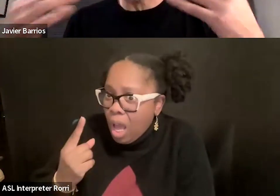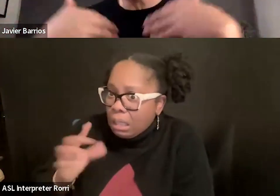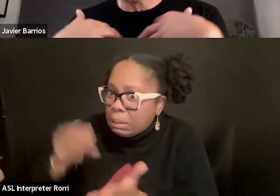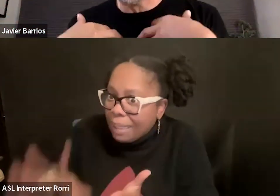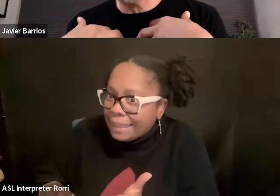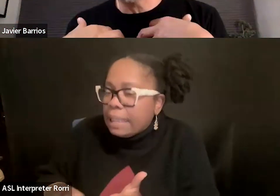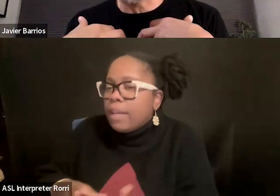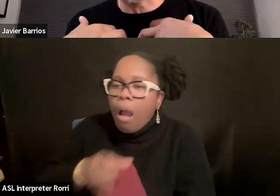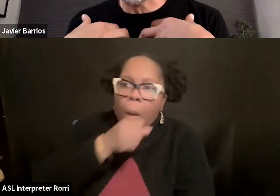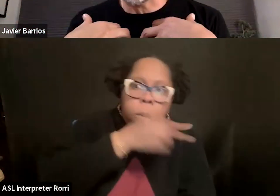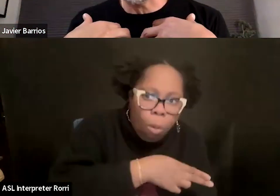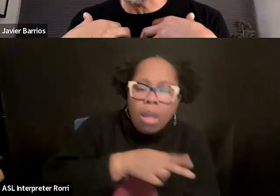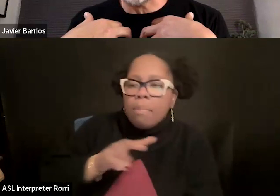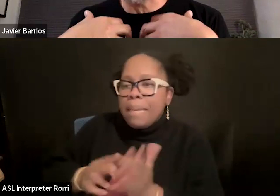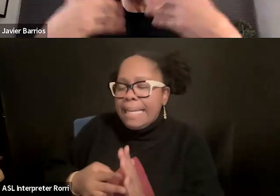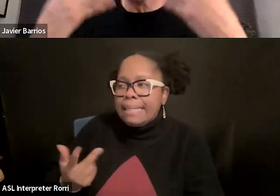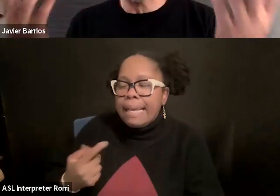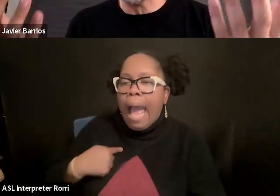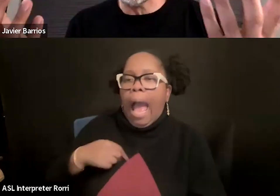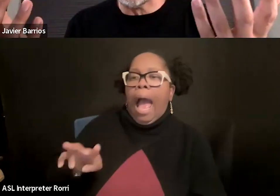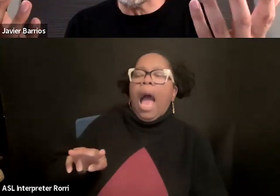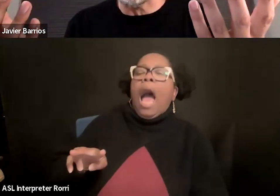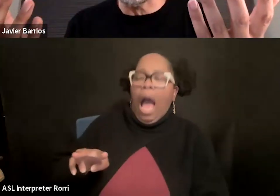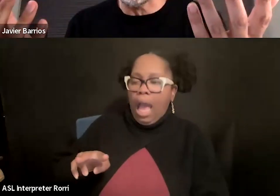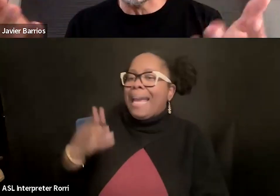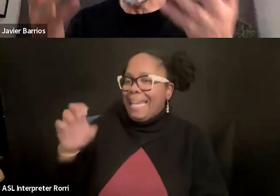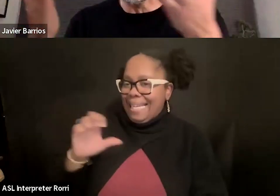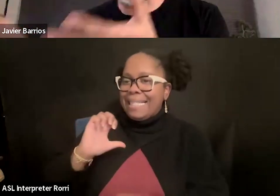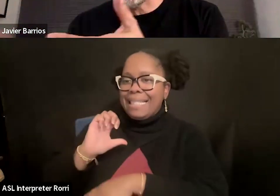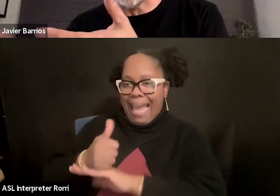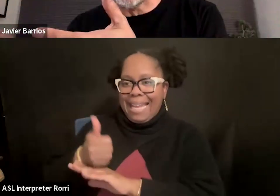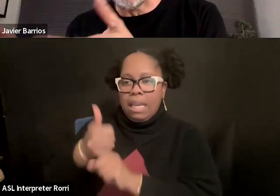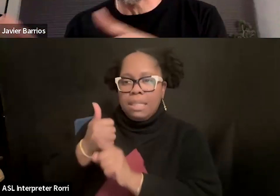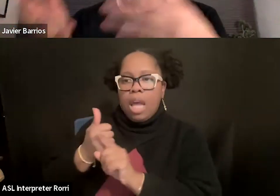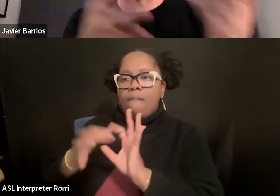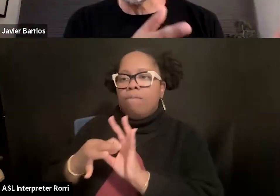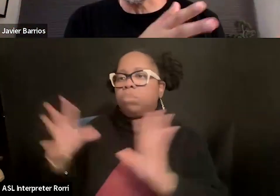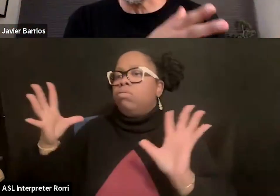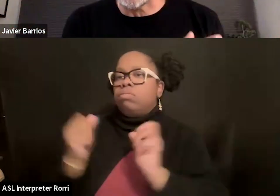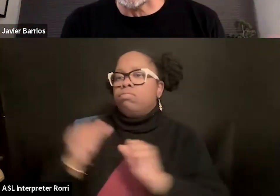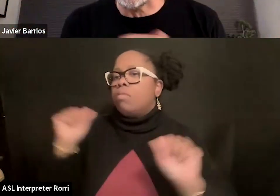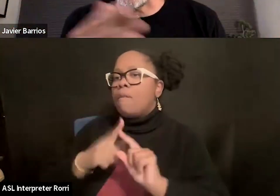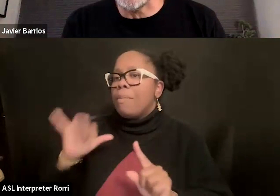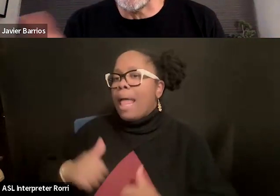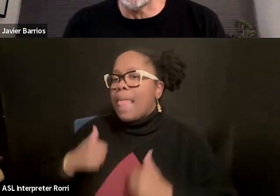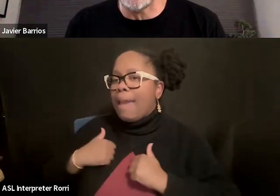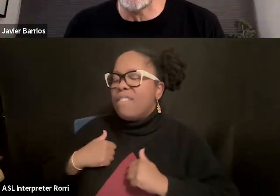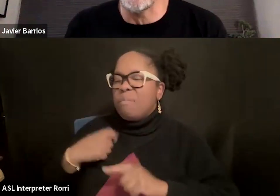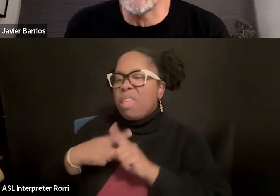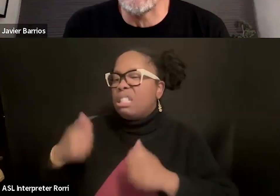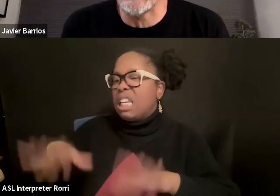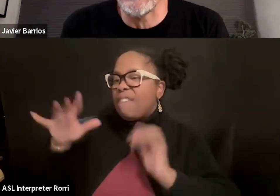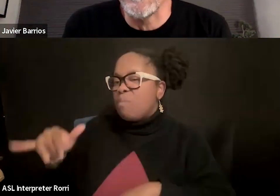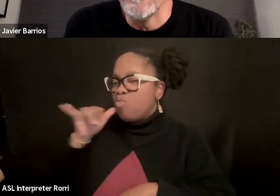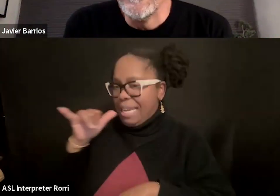out. So I interpret it as like he's not only setting himself free of that life, but also of drinking. And Lauren had